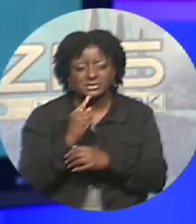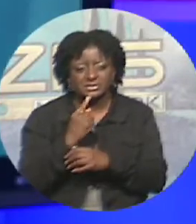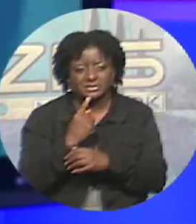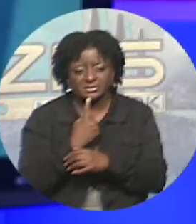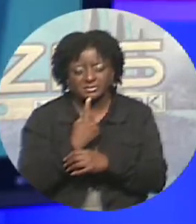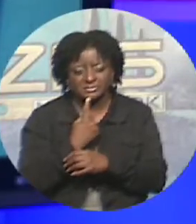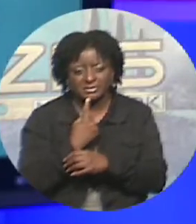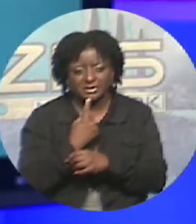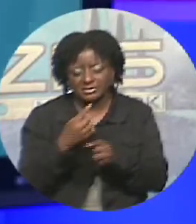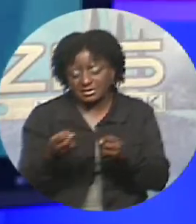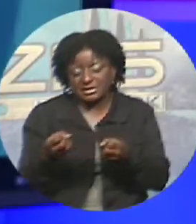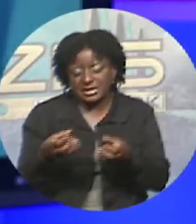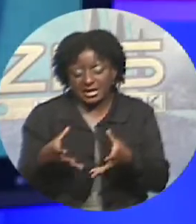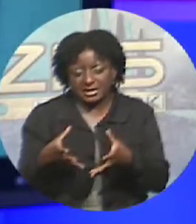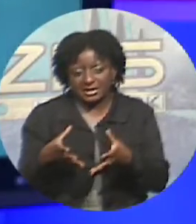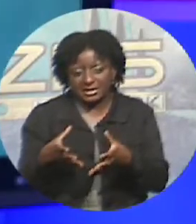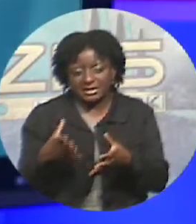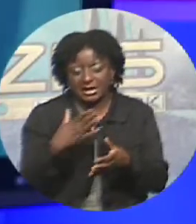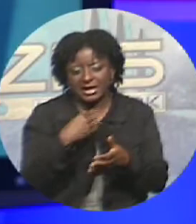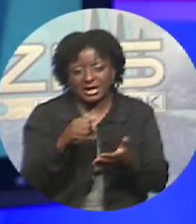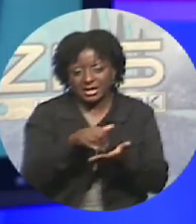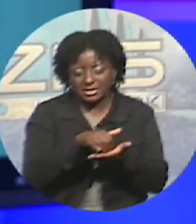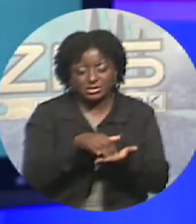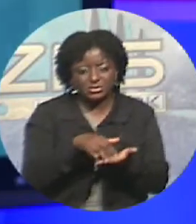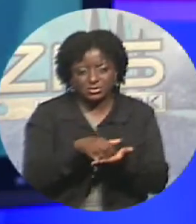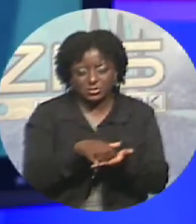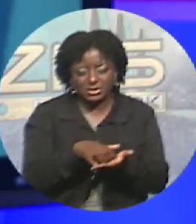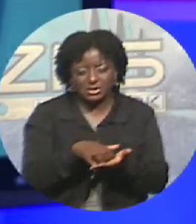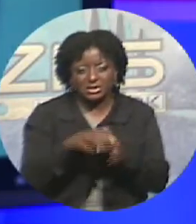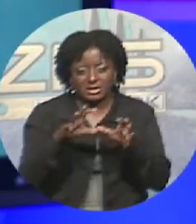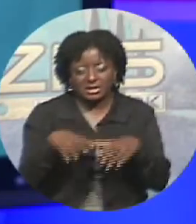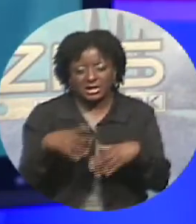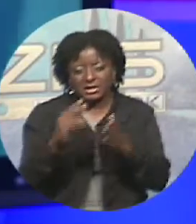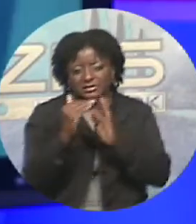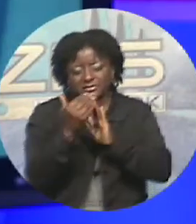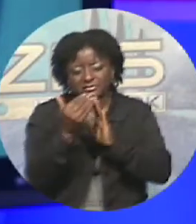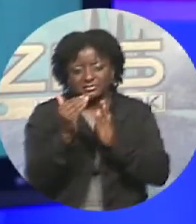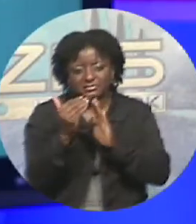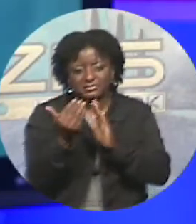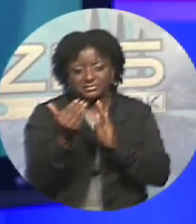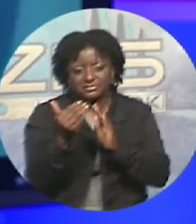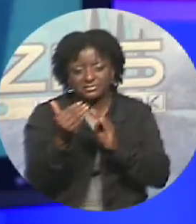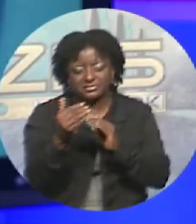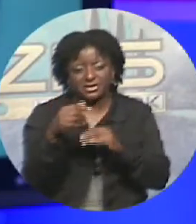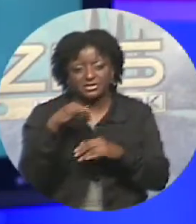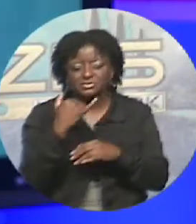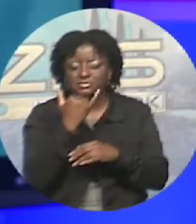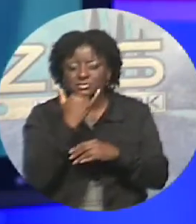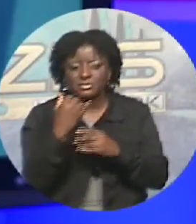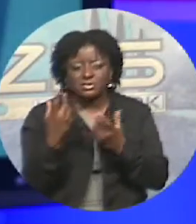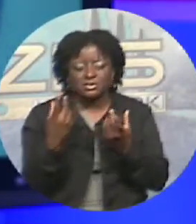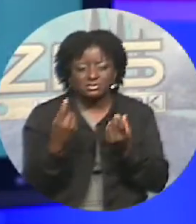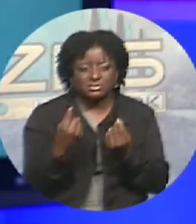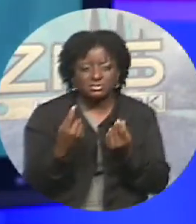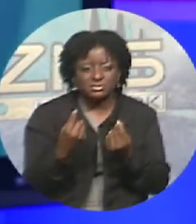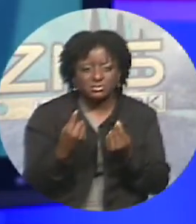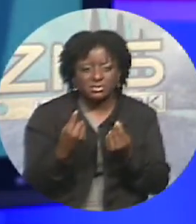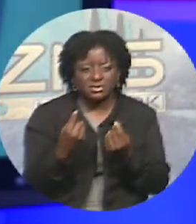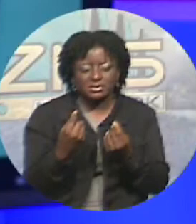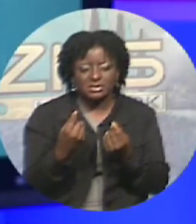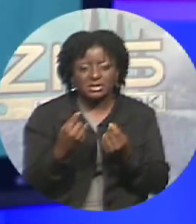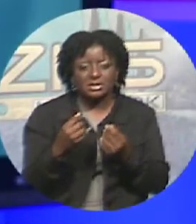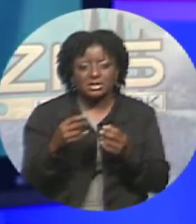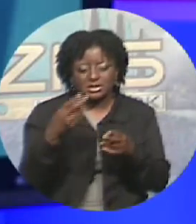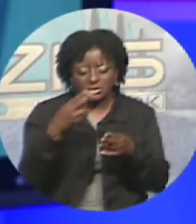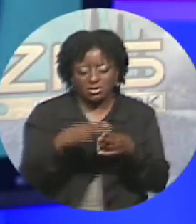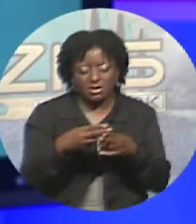fraud. That's how an Auditor General's report described the Free National Movement government's 52-week job program. The report was tabled